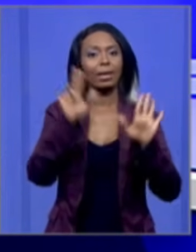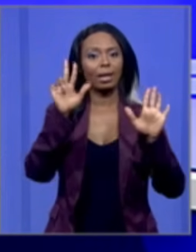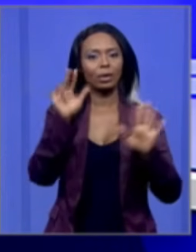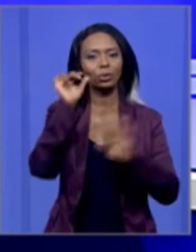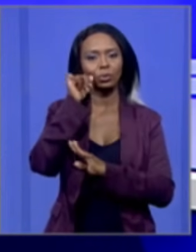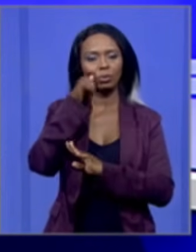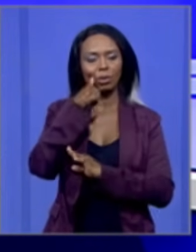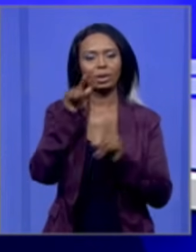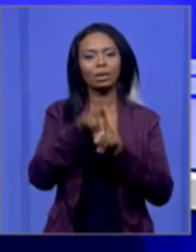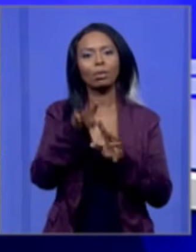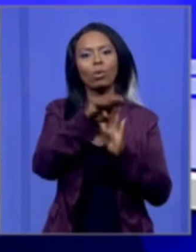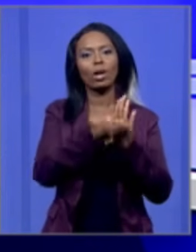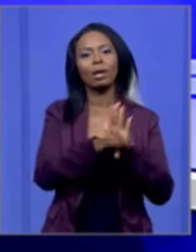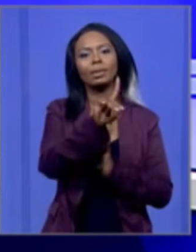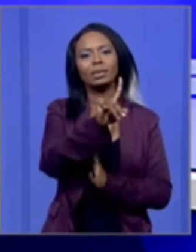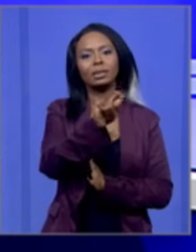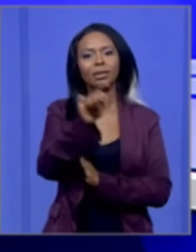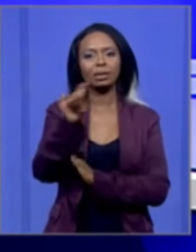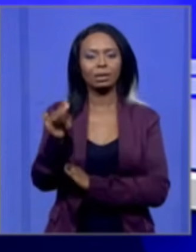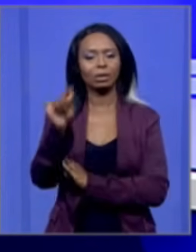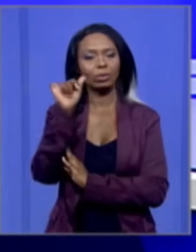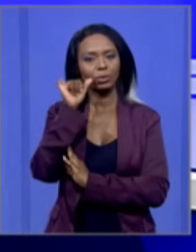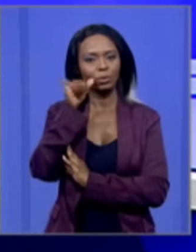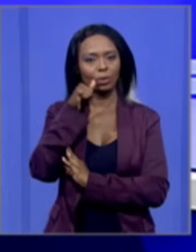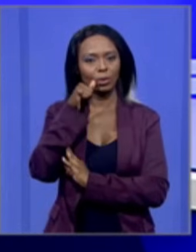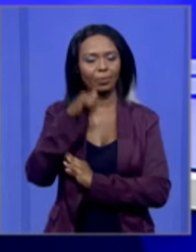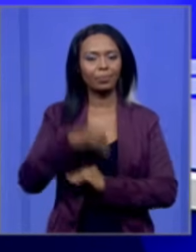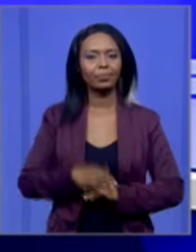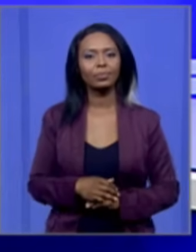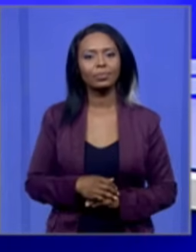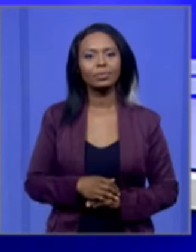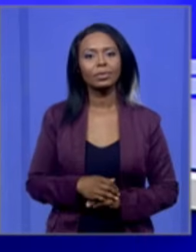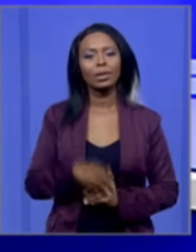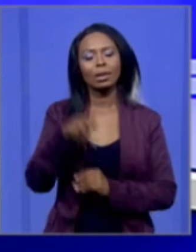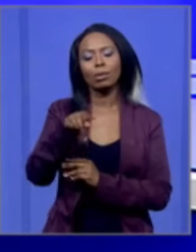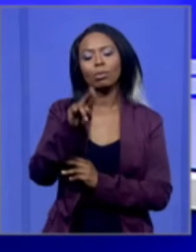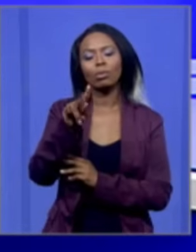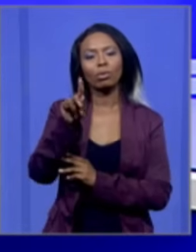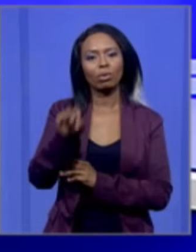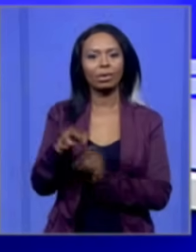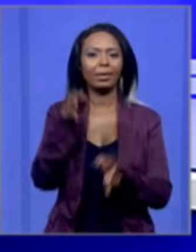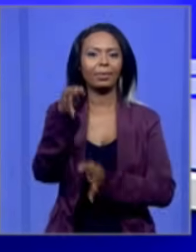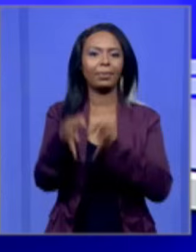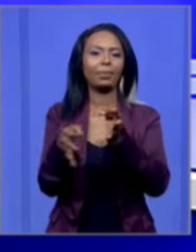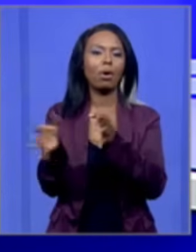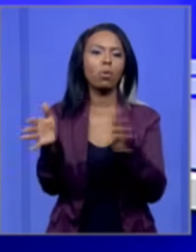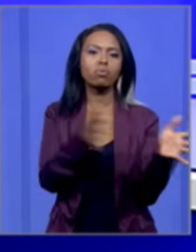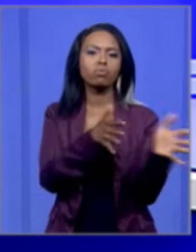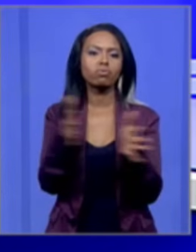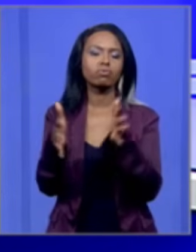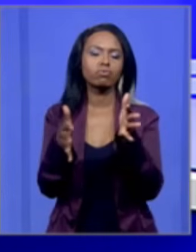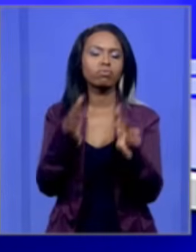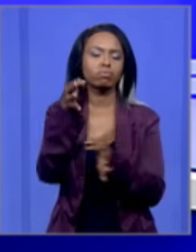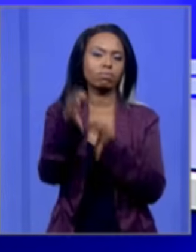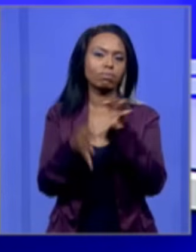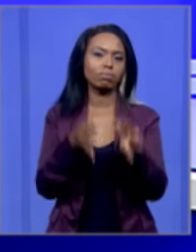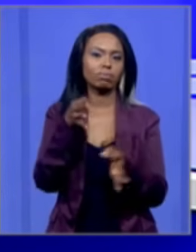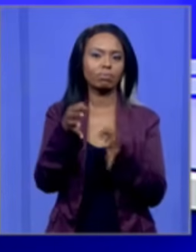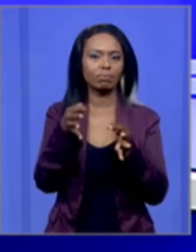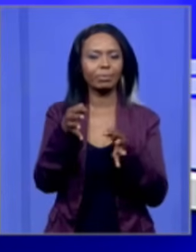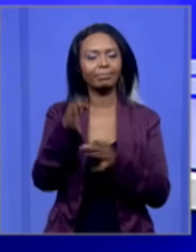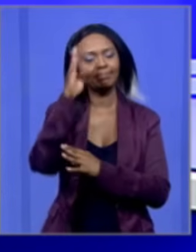7 mo go SABC 2 le go DTT go SASA. Pule Rakgwathe o latela ka kakanyo ya maemo a